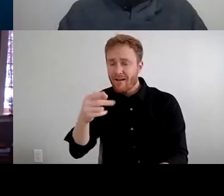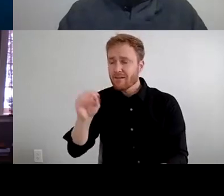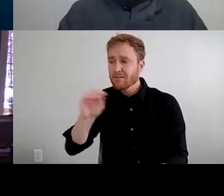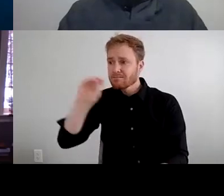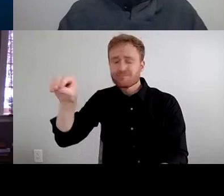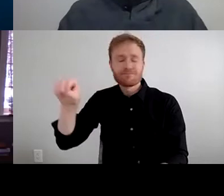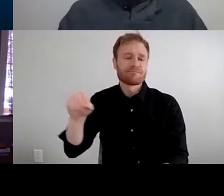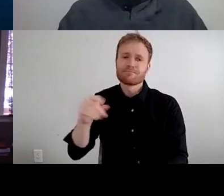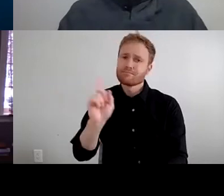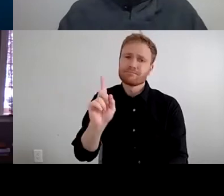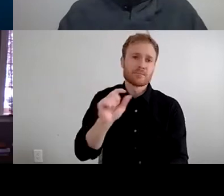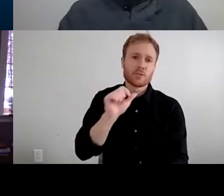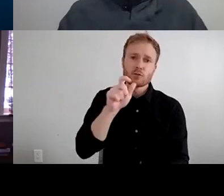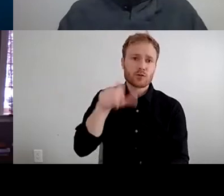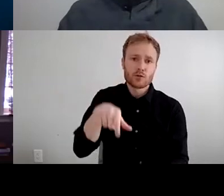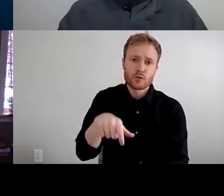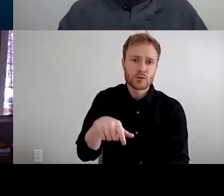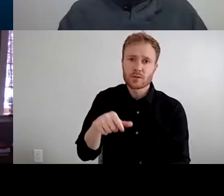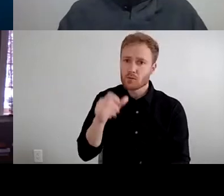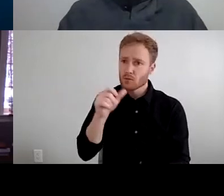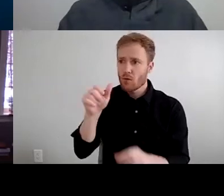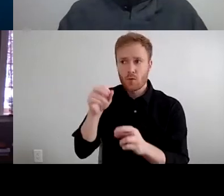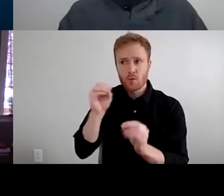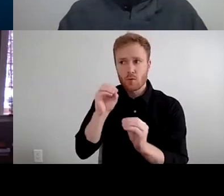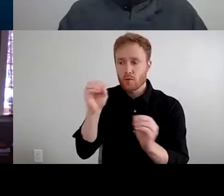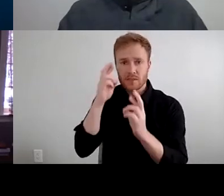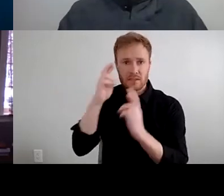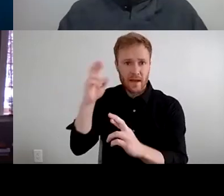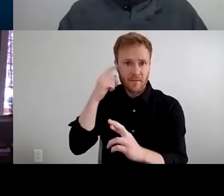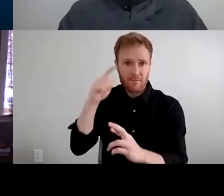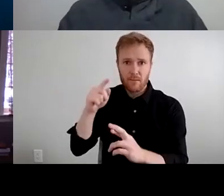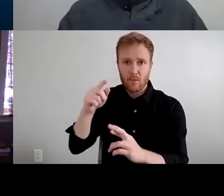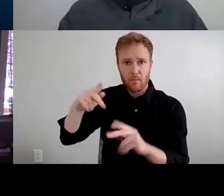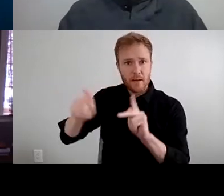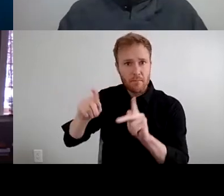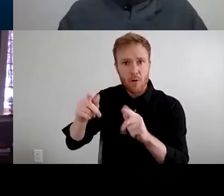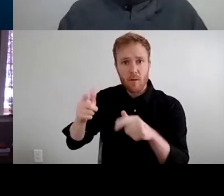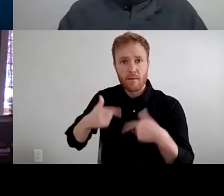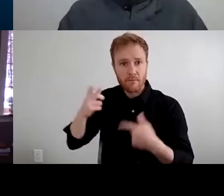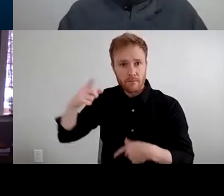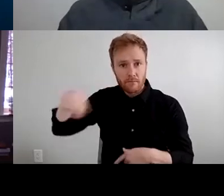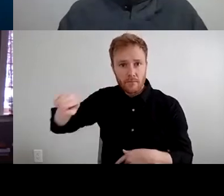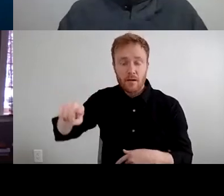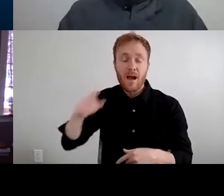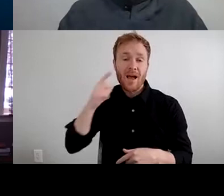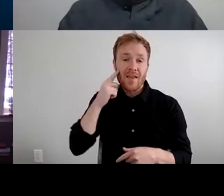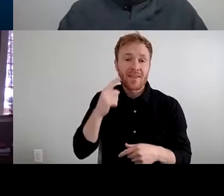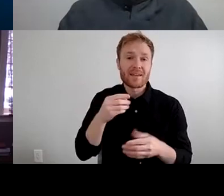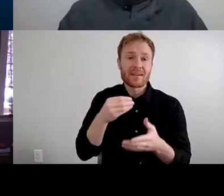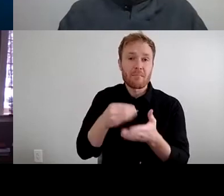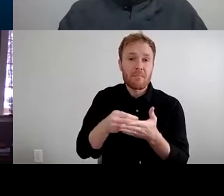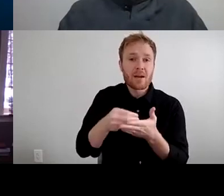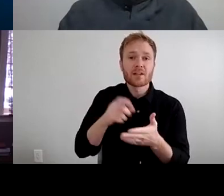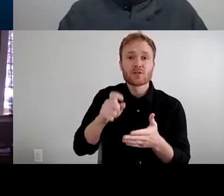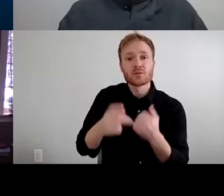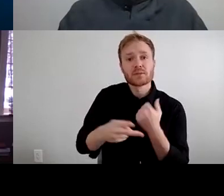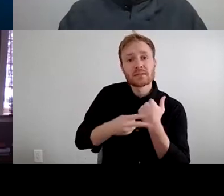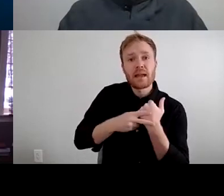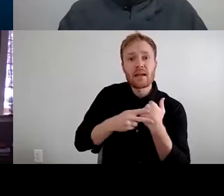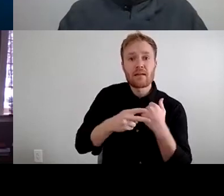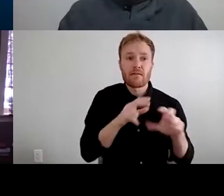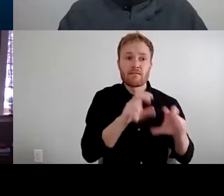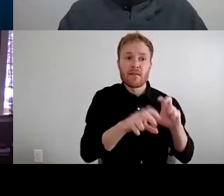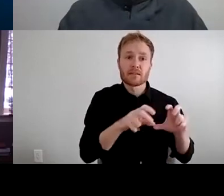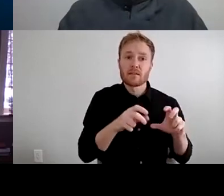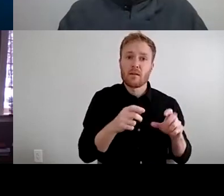should be moving that money from the police department's budget and reinvesting it where it's appropriate in actual assets that people use to survive. This one